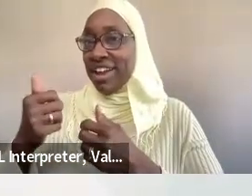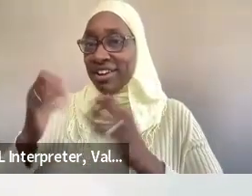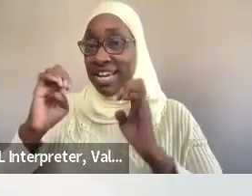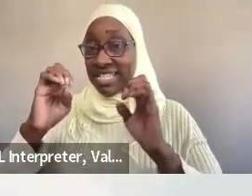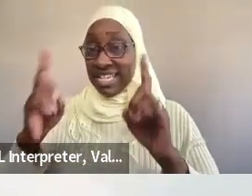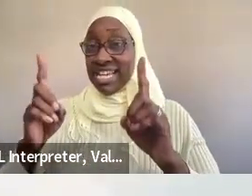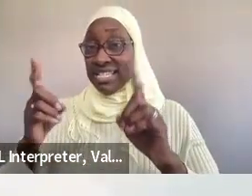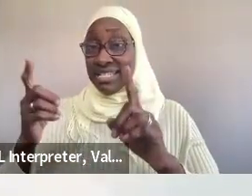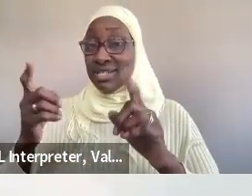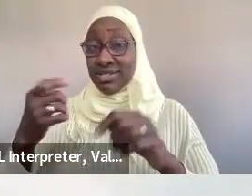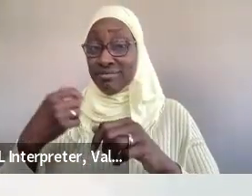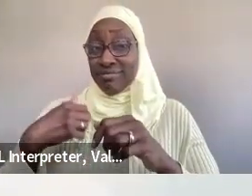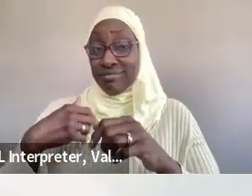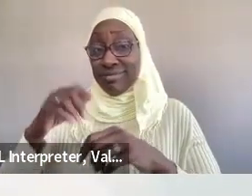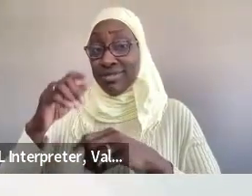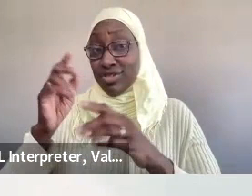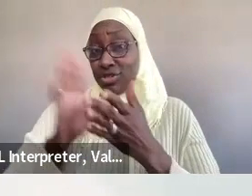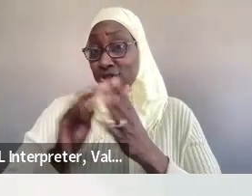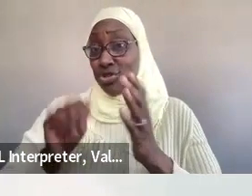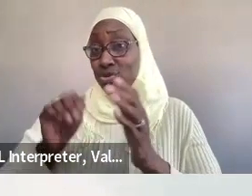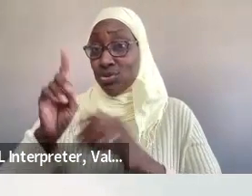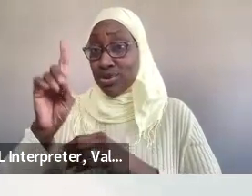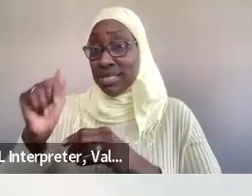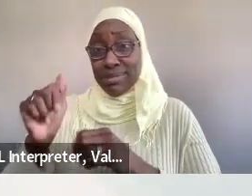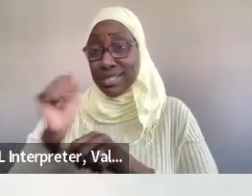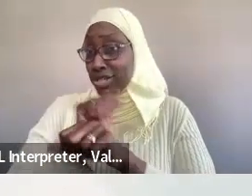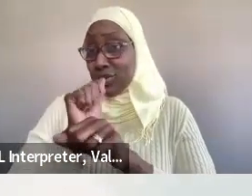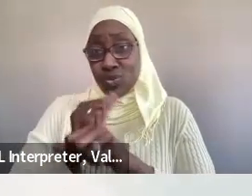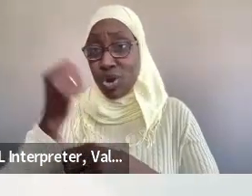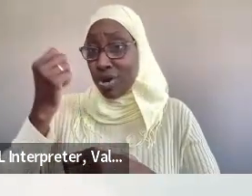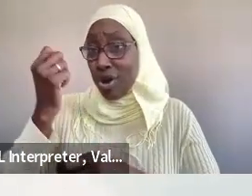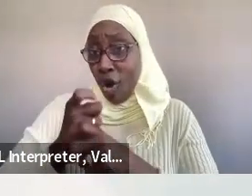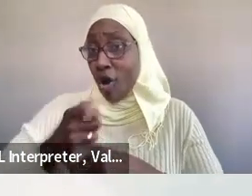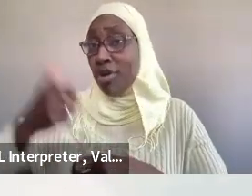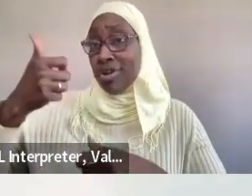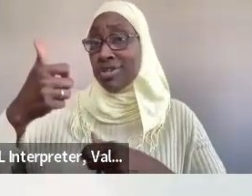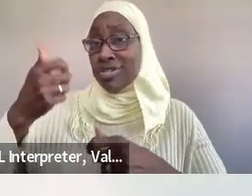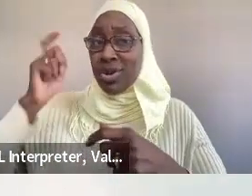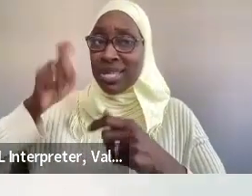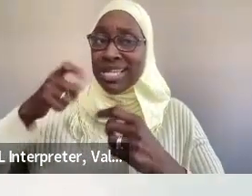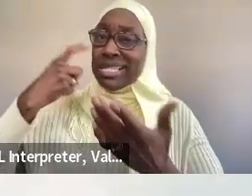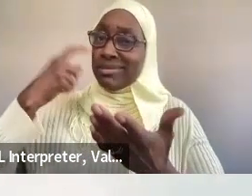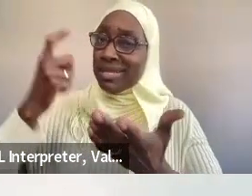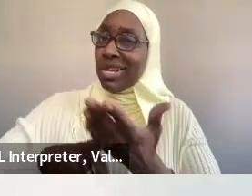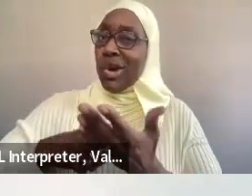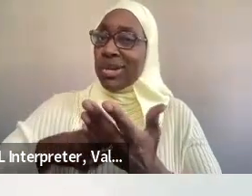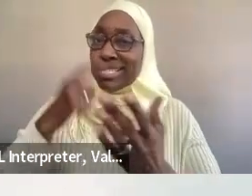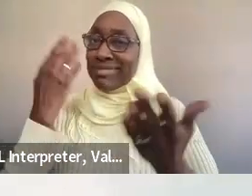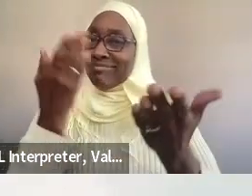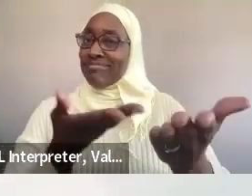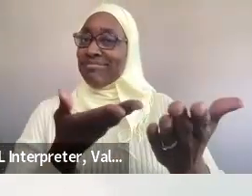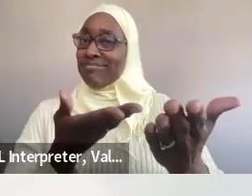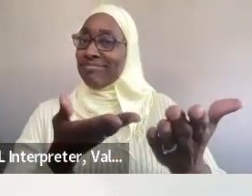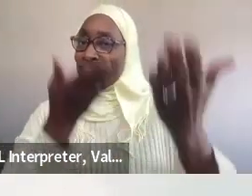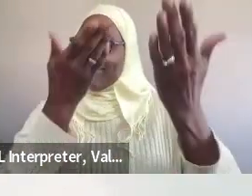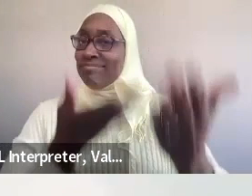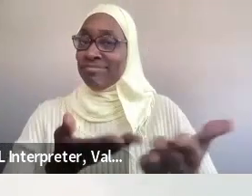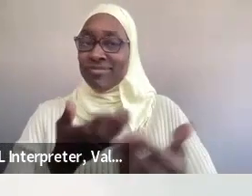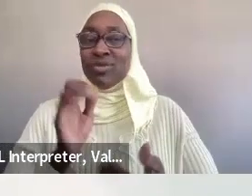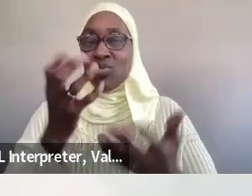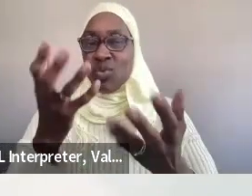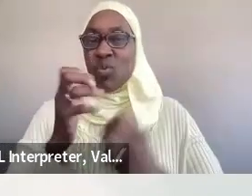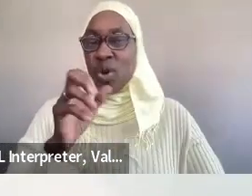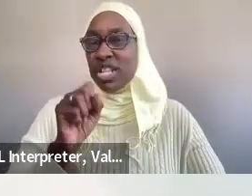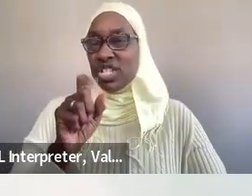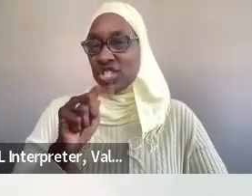recognized and celebrated as they walk across the stage at graduation. So we'd love to get some stoles for them. And also ensuring the